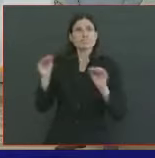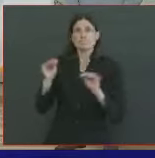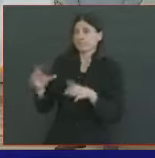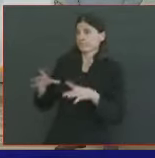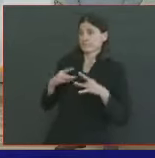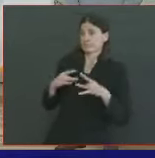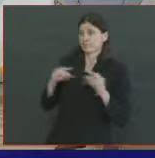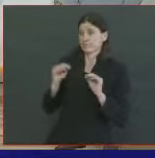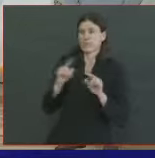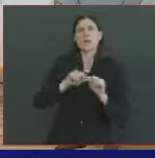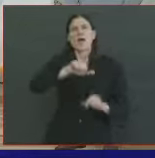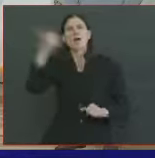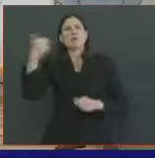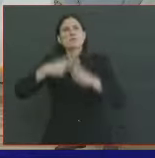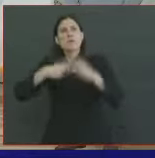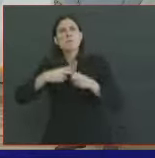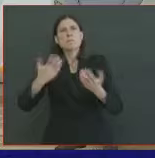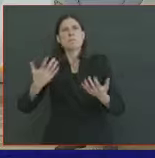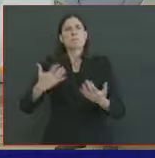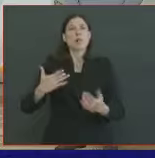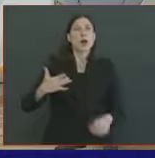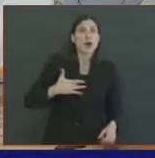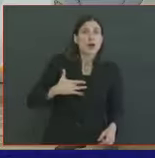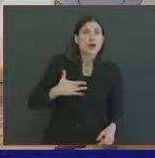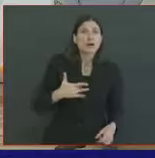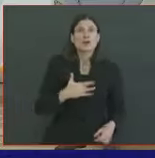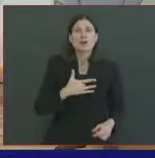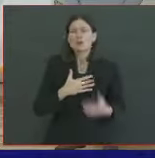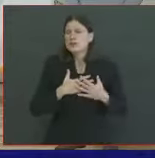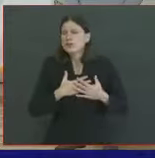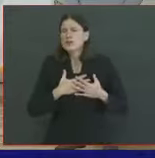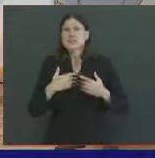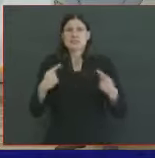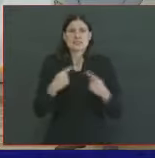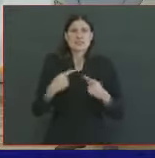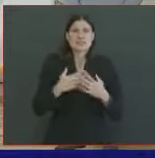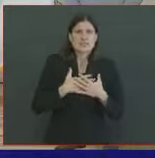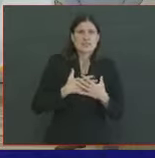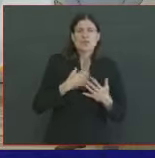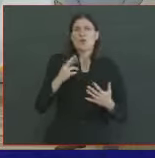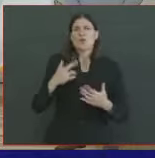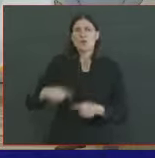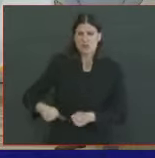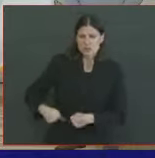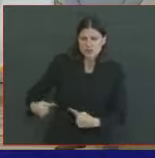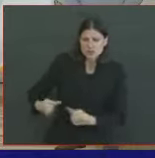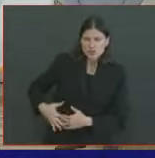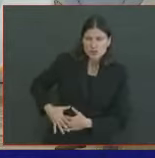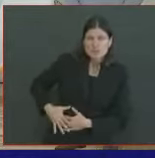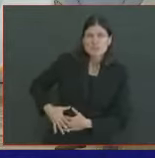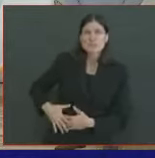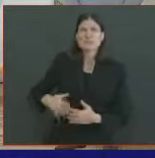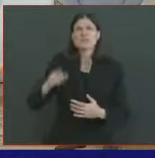that if you're having something like chest pain or a serious head or spine injury or sudden or severe pain somewhere, if you need to go to the emergency